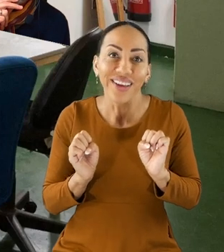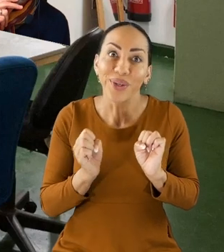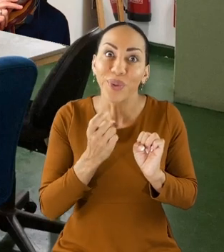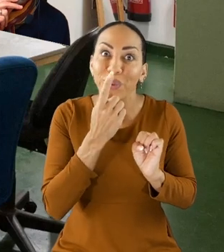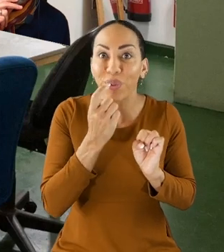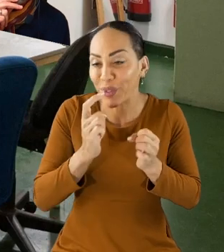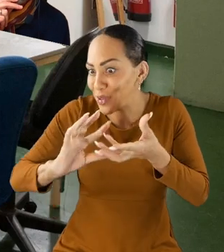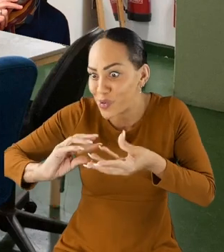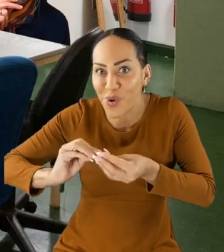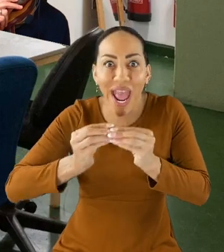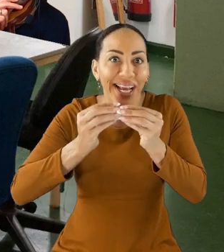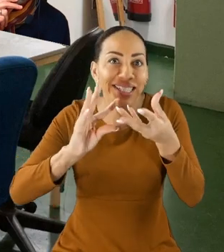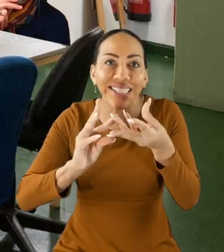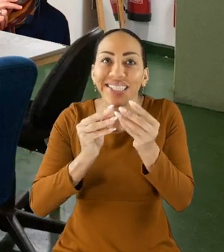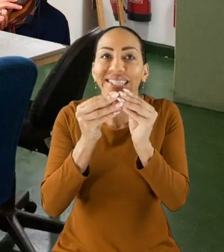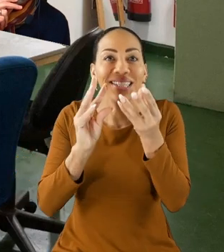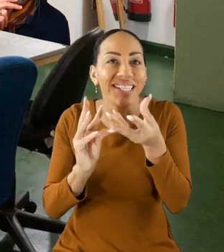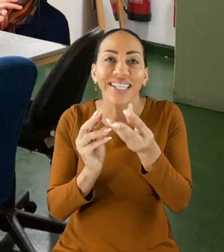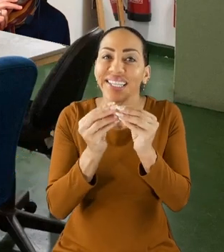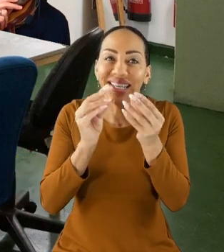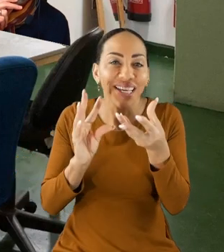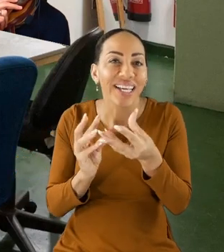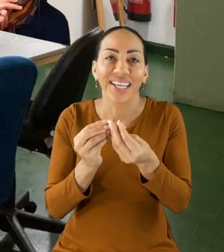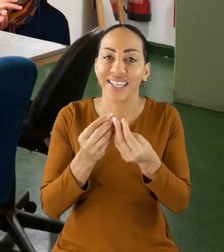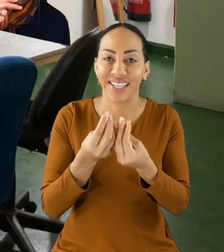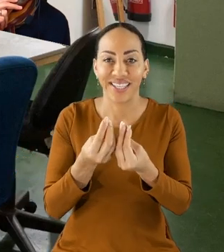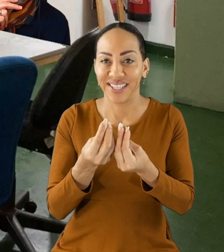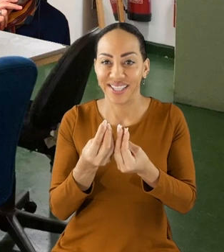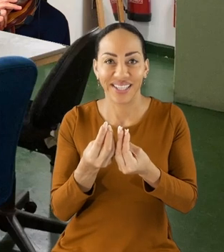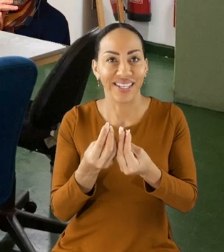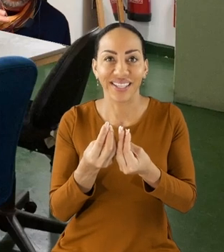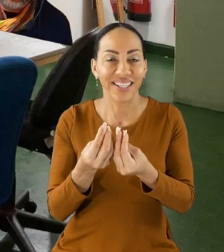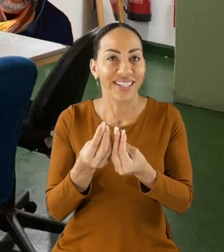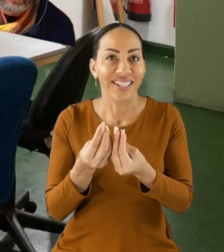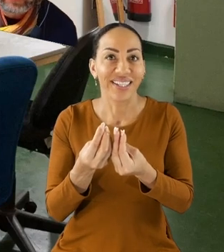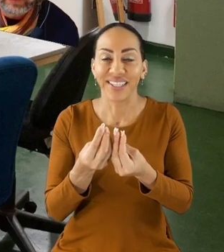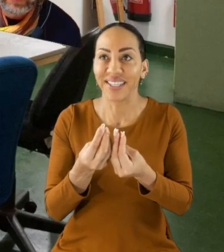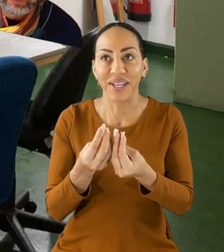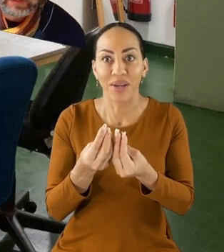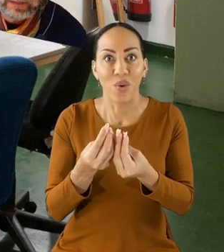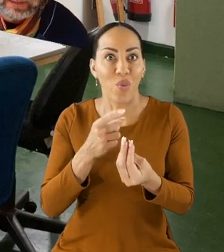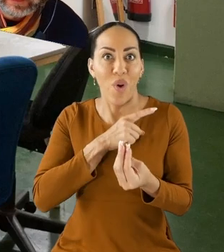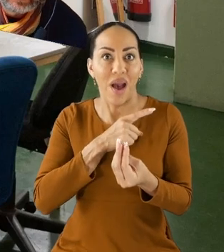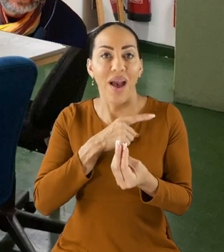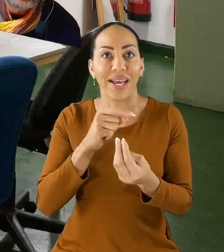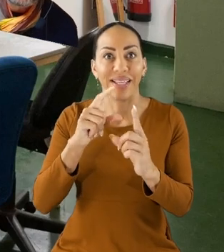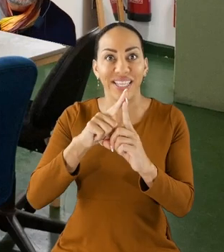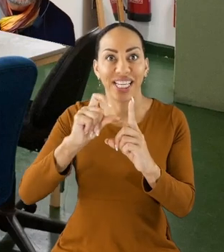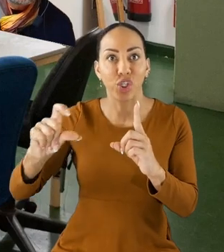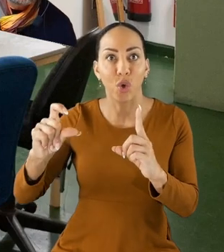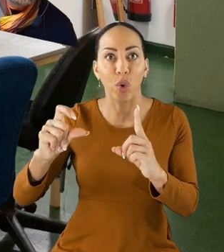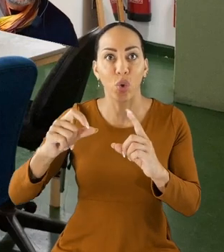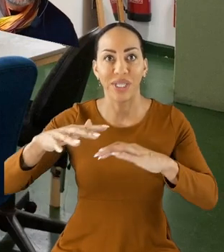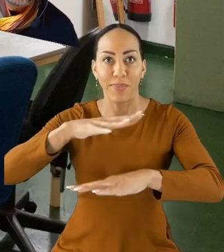to create through placing people in very unusual and